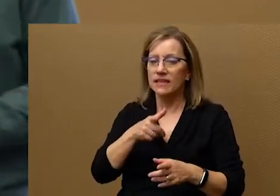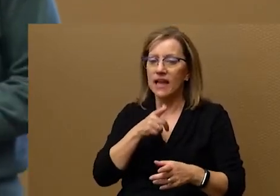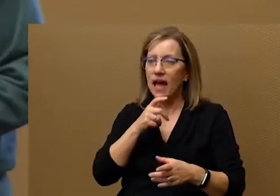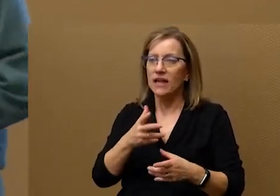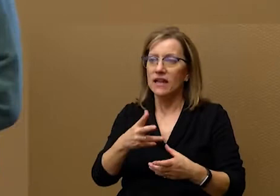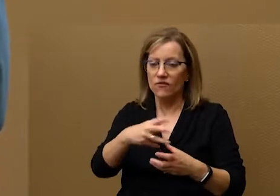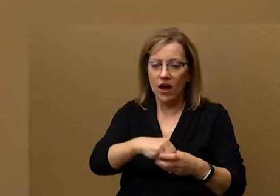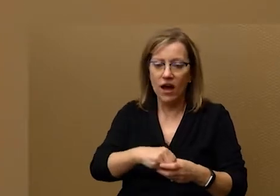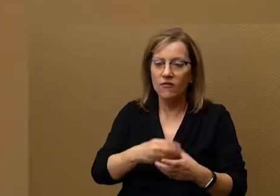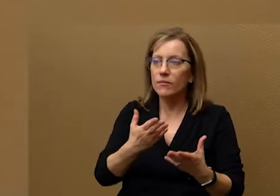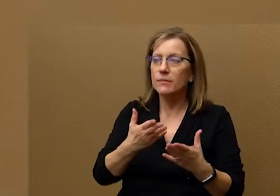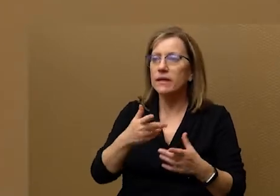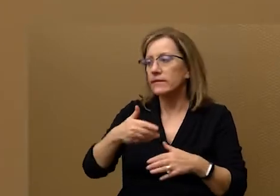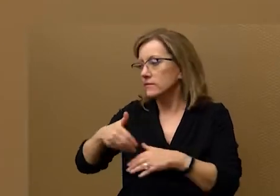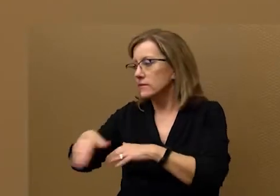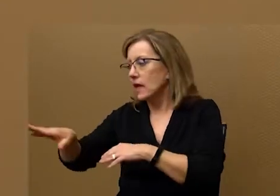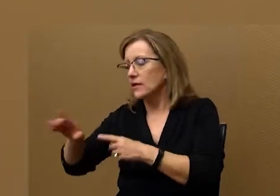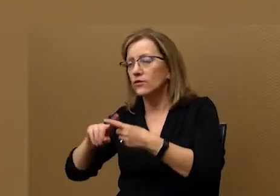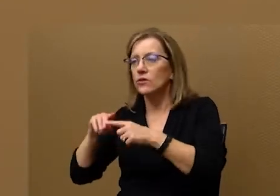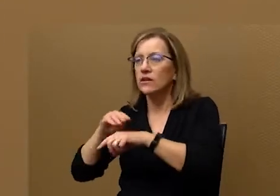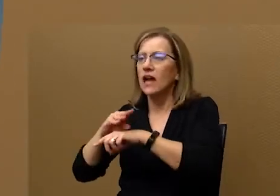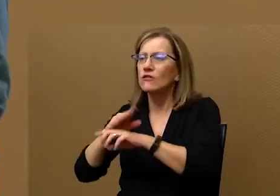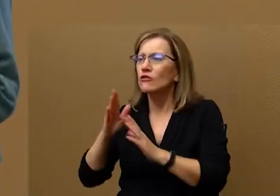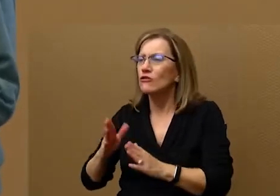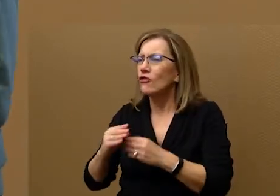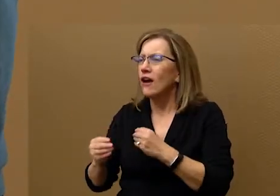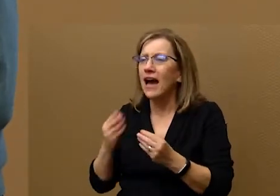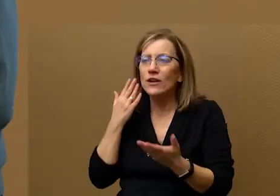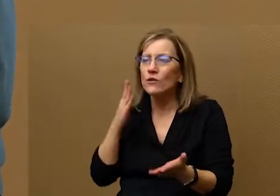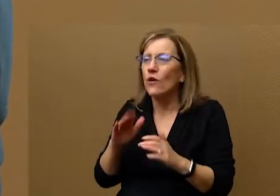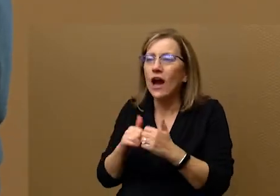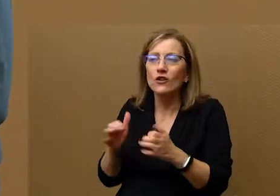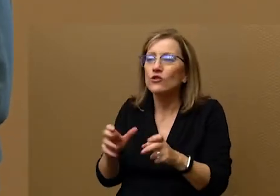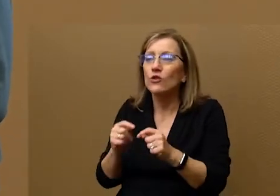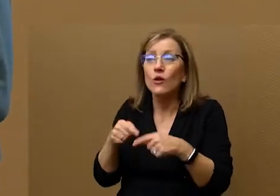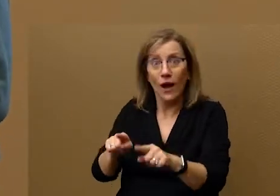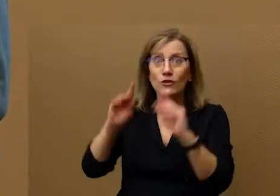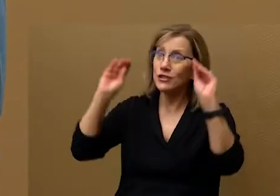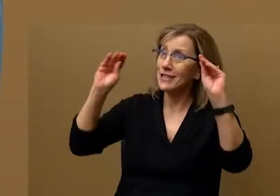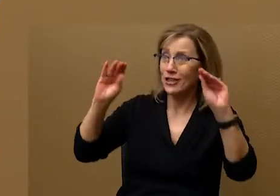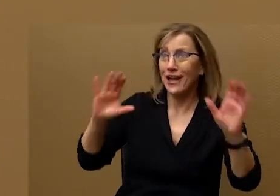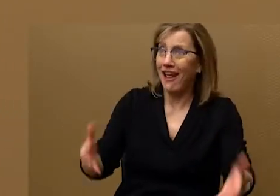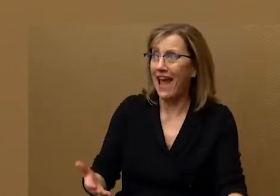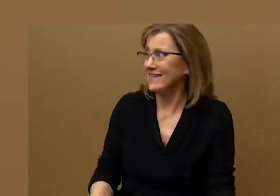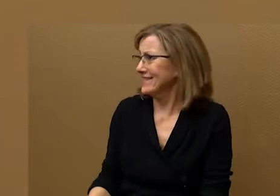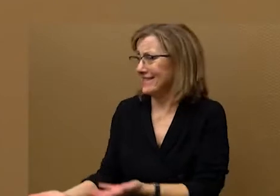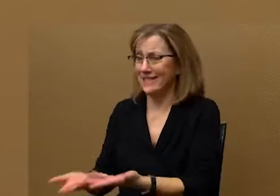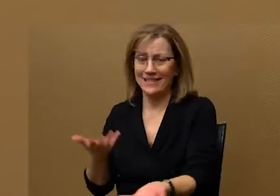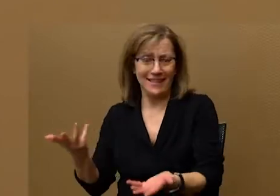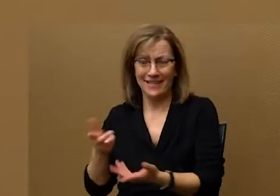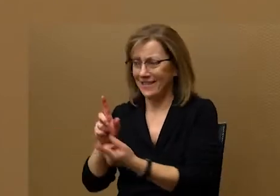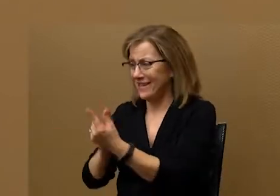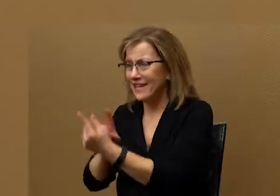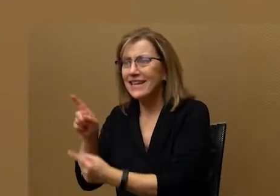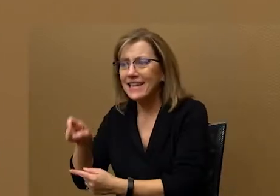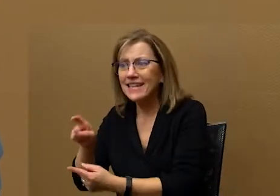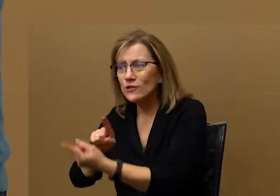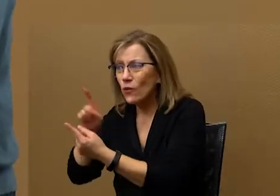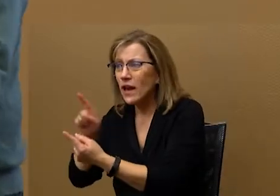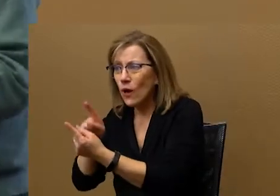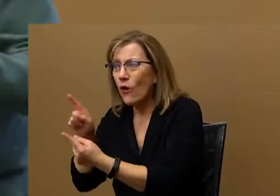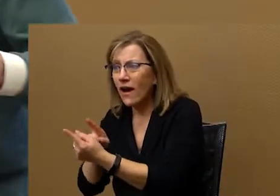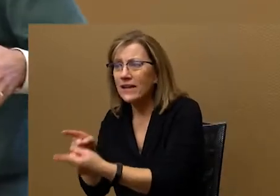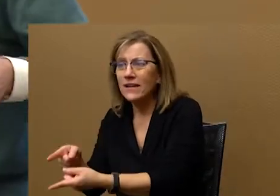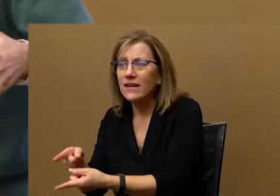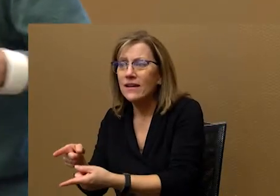he's there and he's not engaging, and maybe he's sent to the counselor's office. I mean, I don't know how to do this while you're teaching a class,